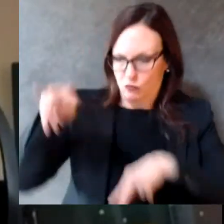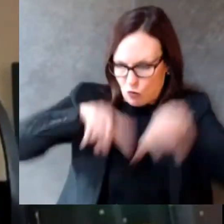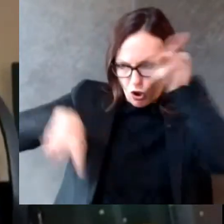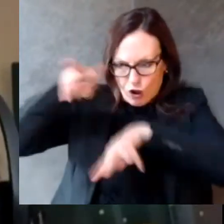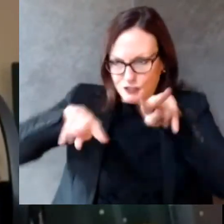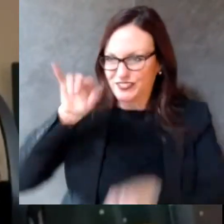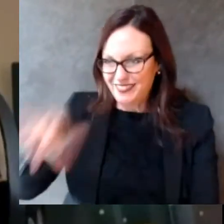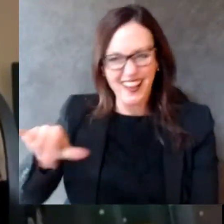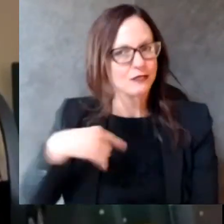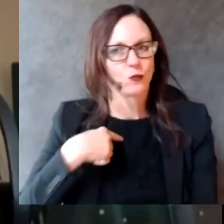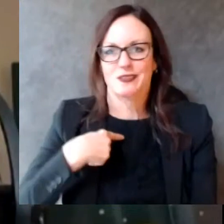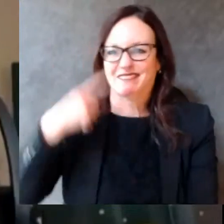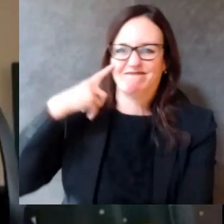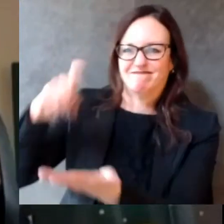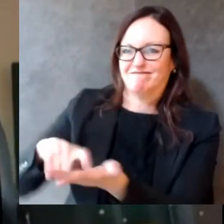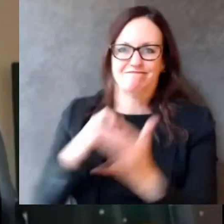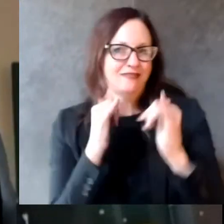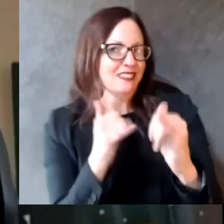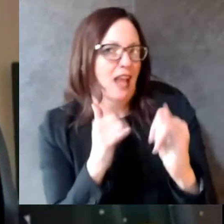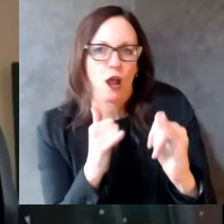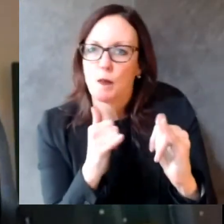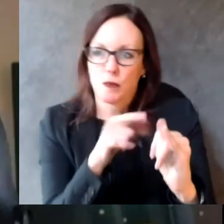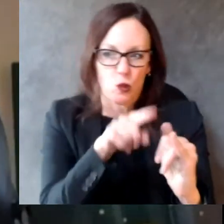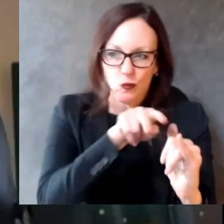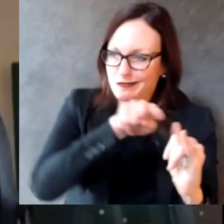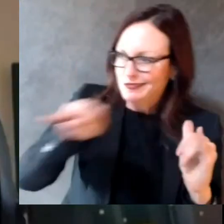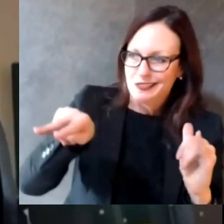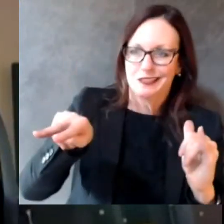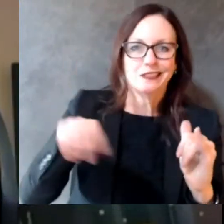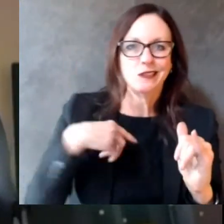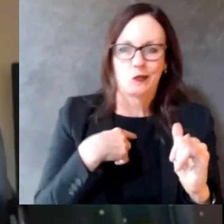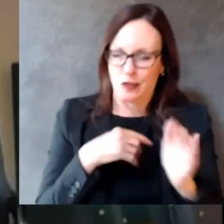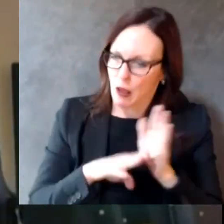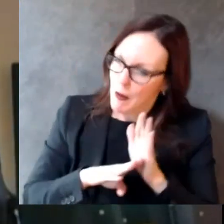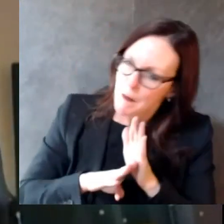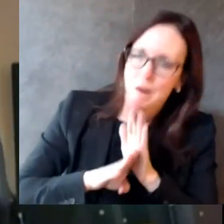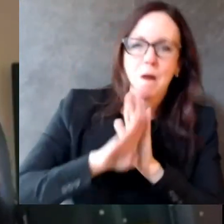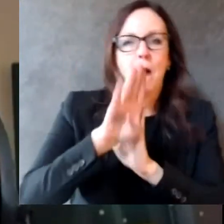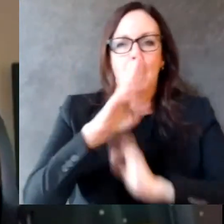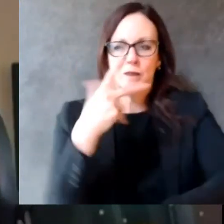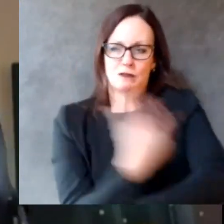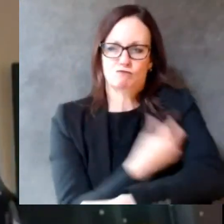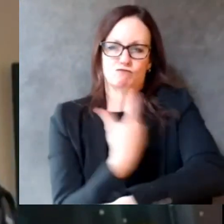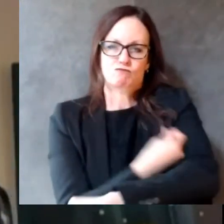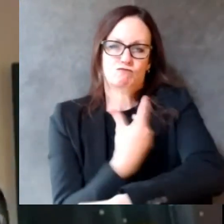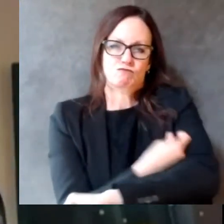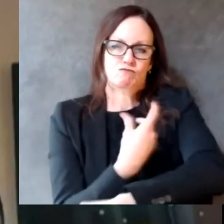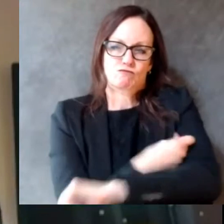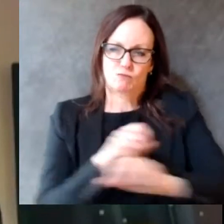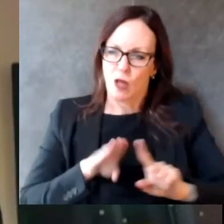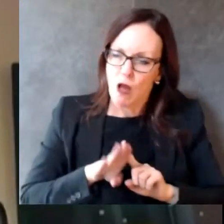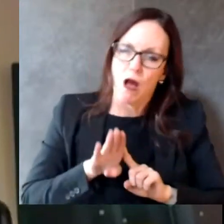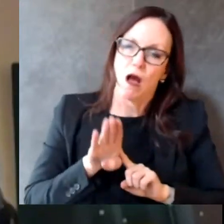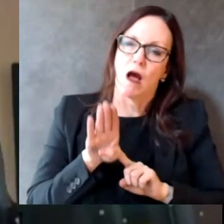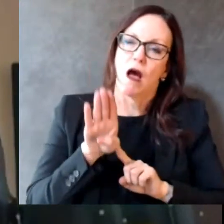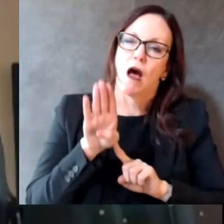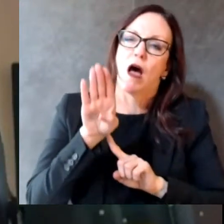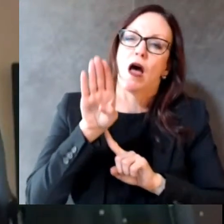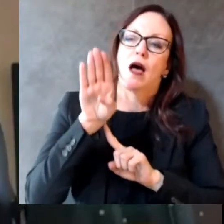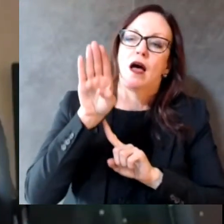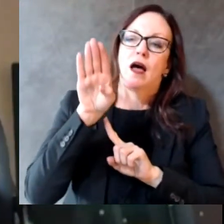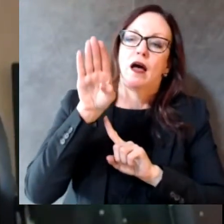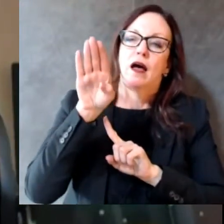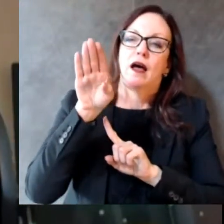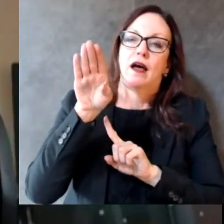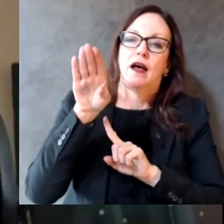state health officials, and in many, many states, we saw a huge surge